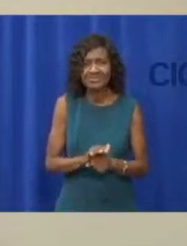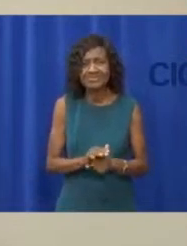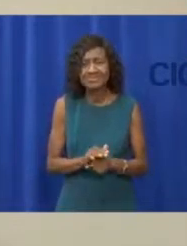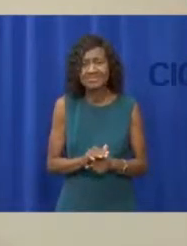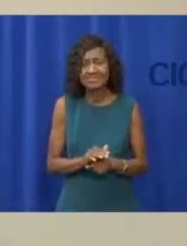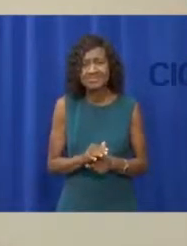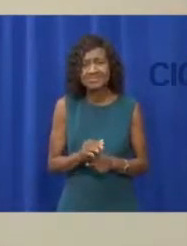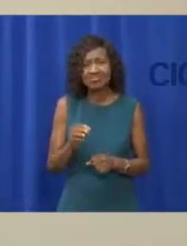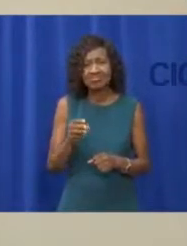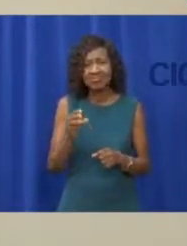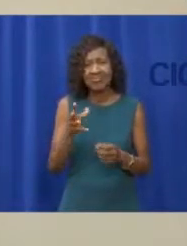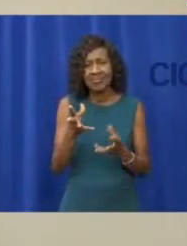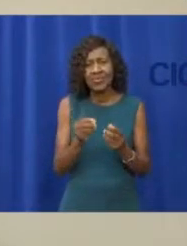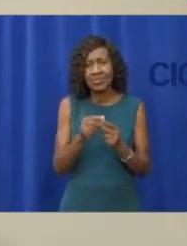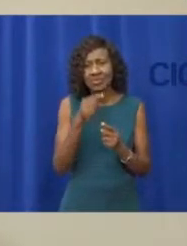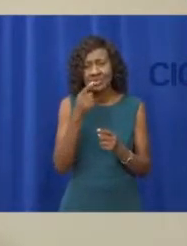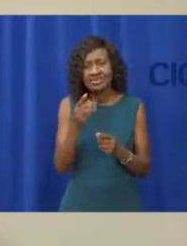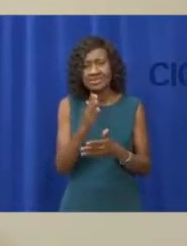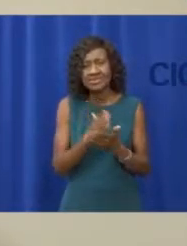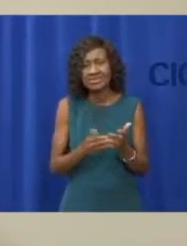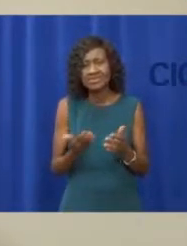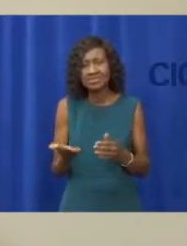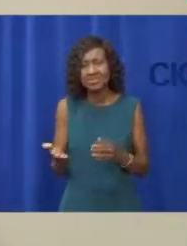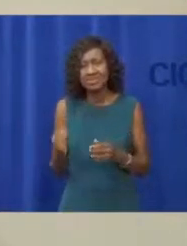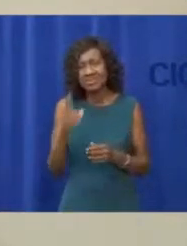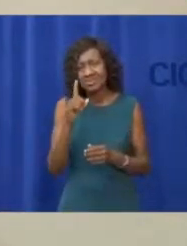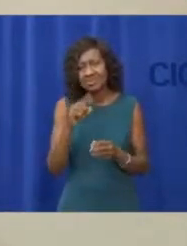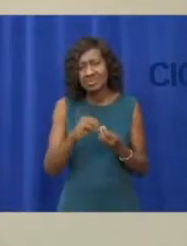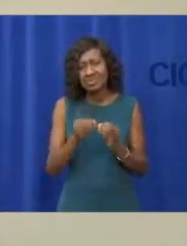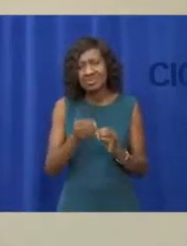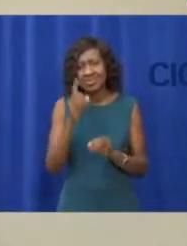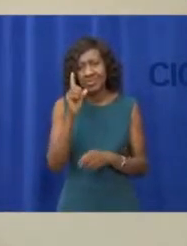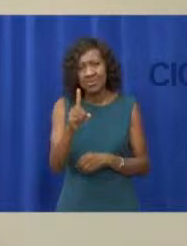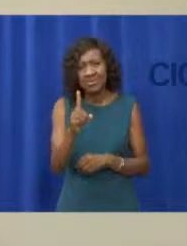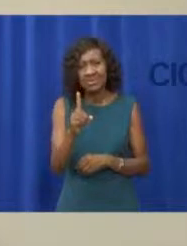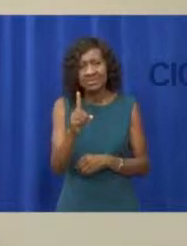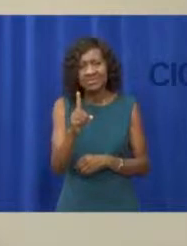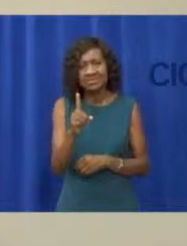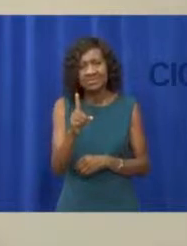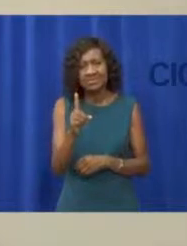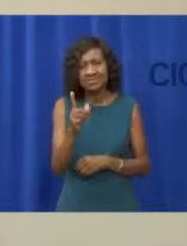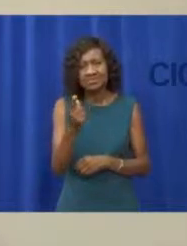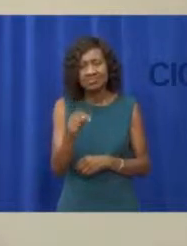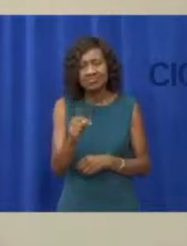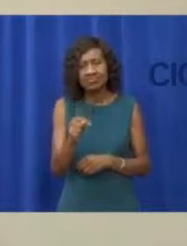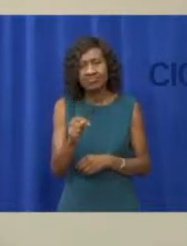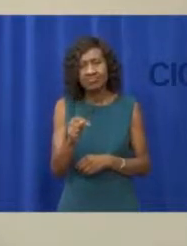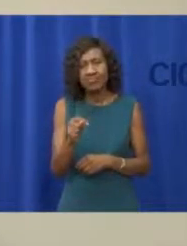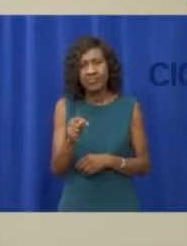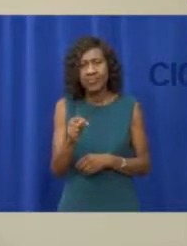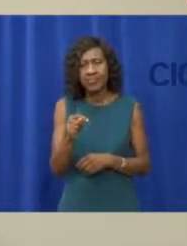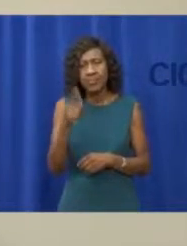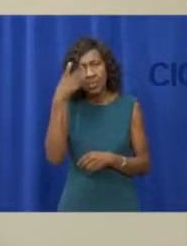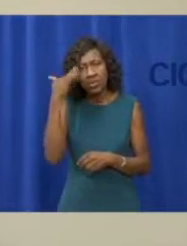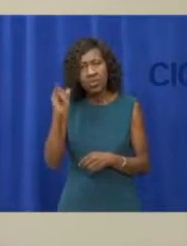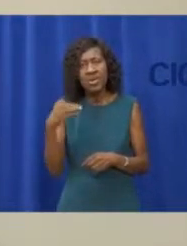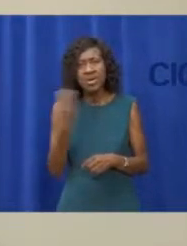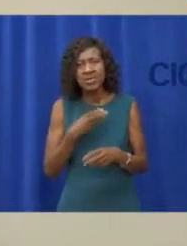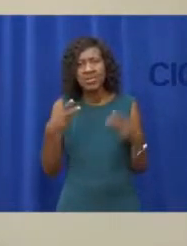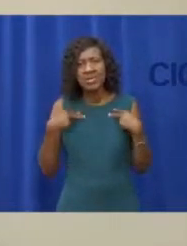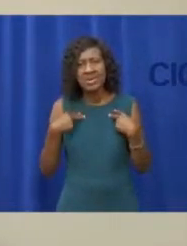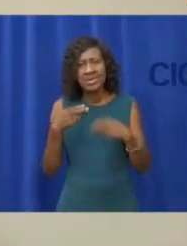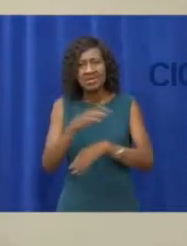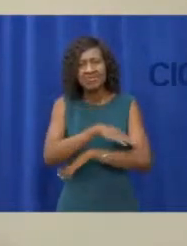So I want to say a few things about it. One, the purpose of the air bridge is not